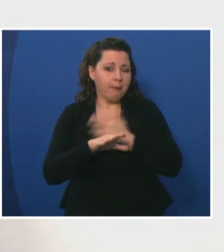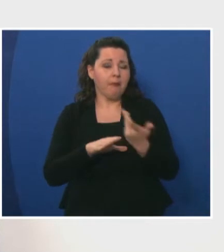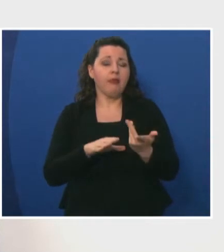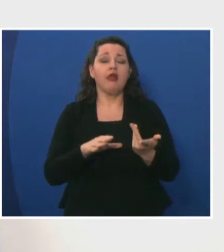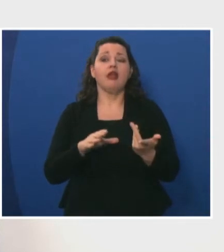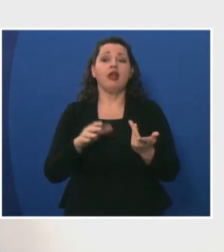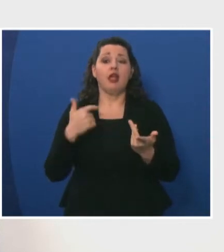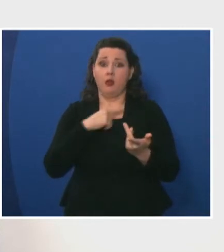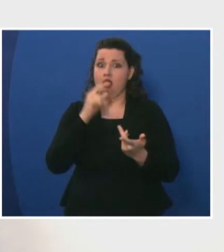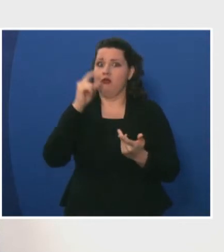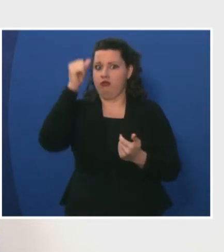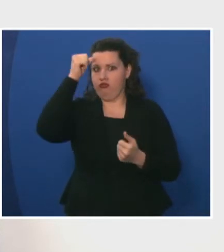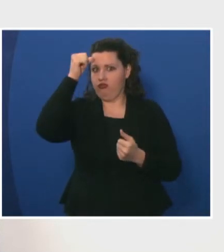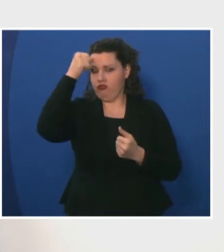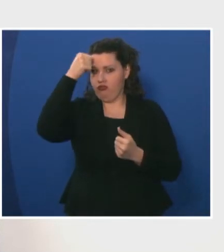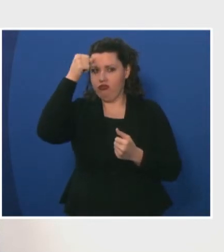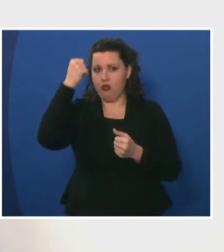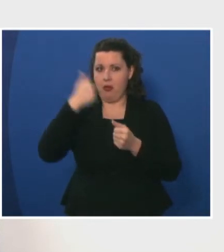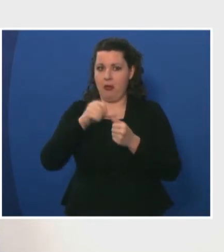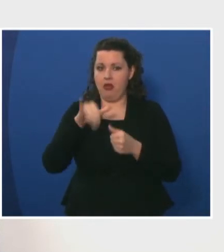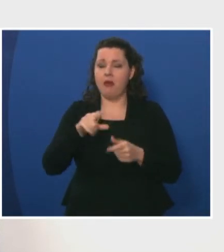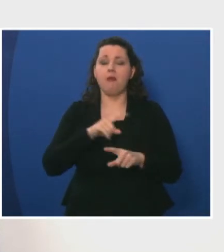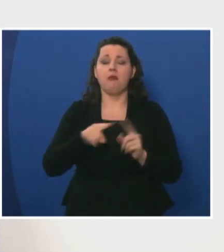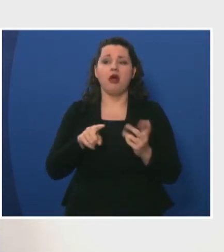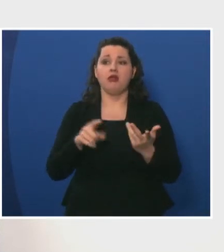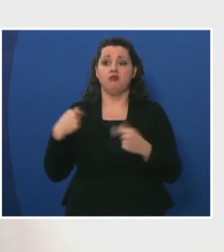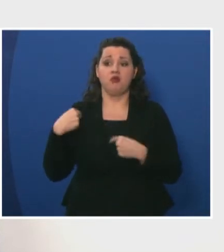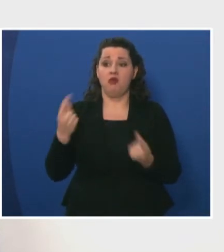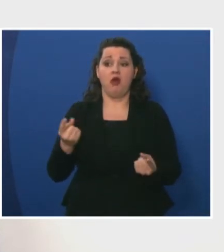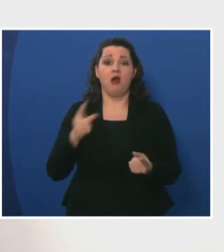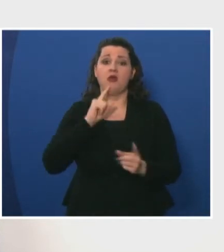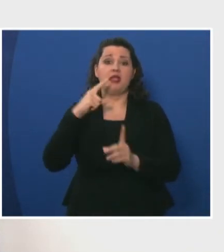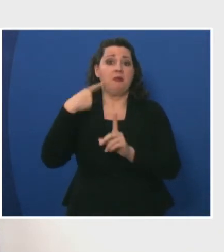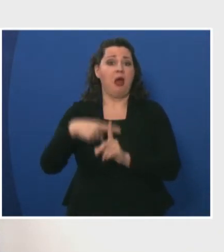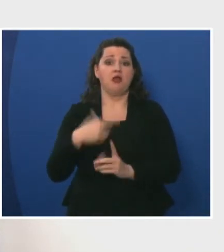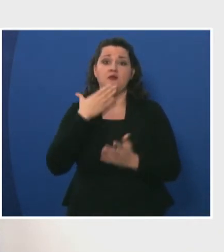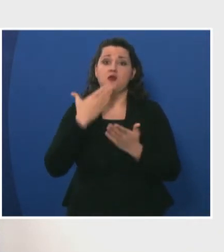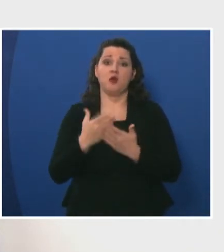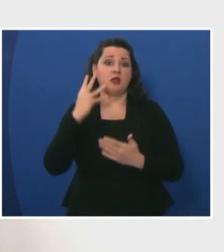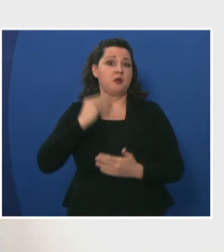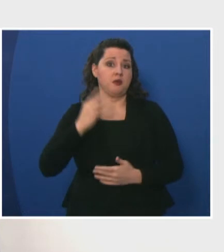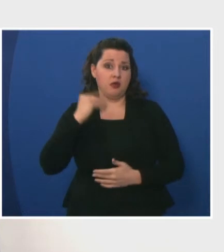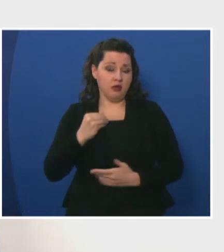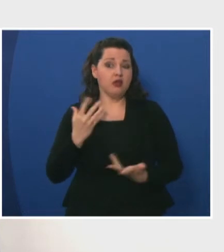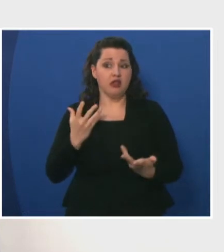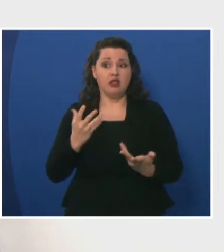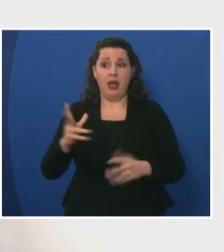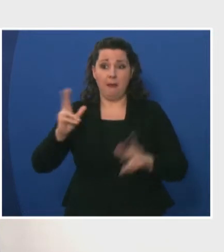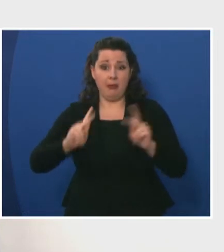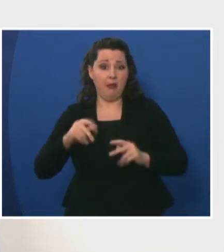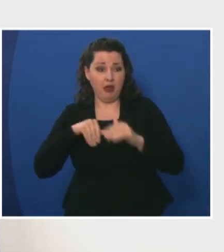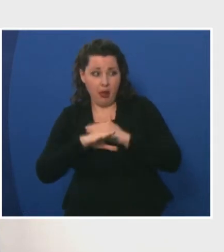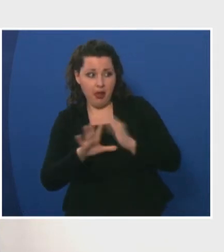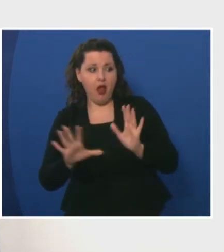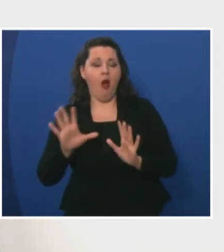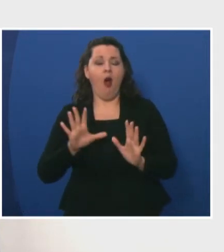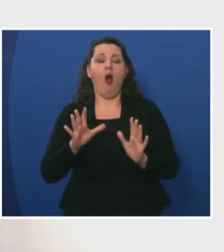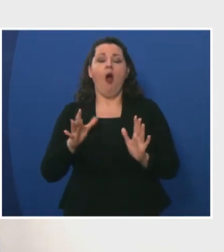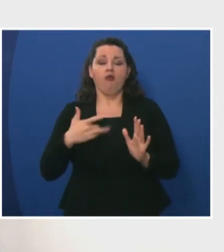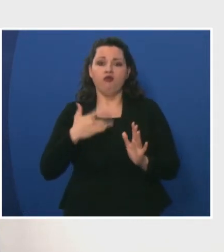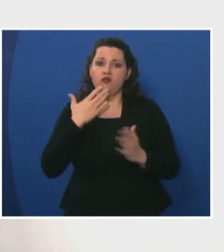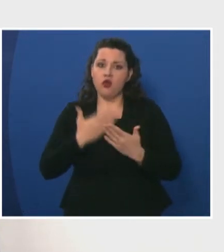And but so far, it's been nothing but positive. And we've had a positive response, and it's